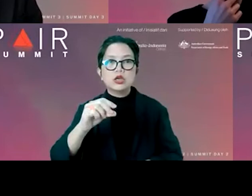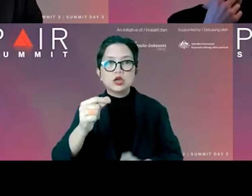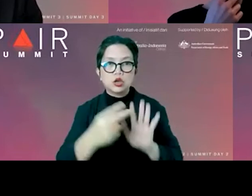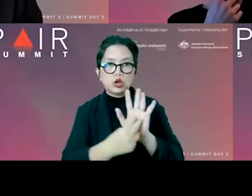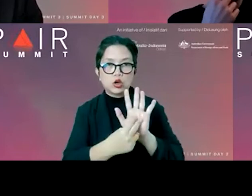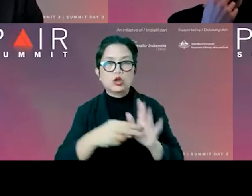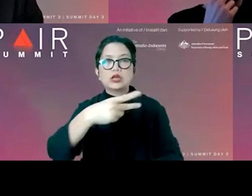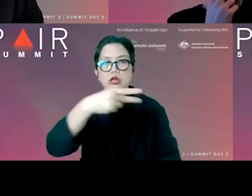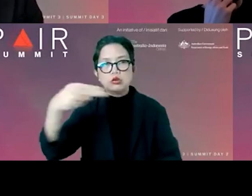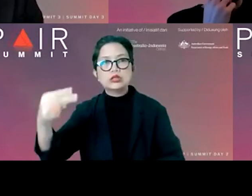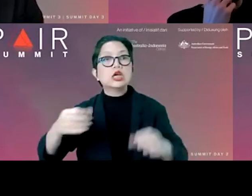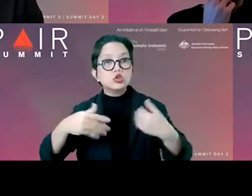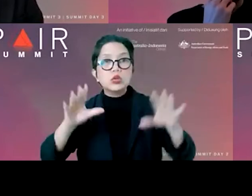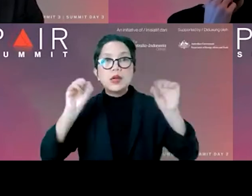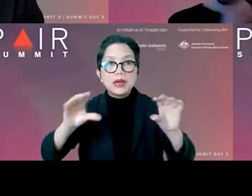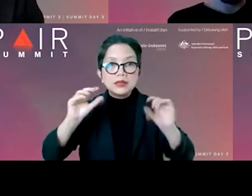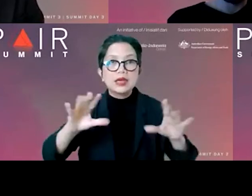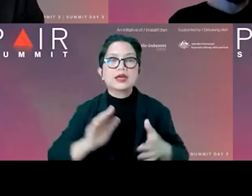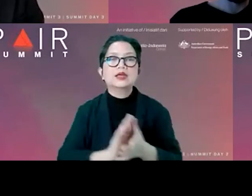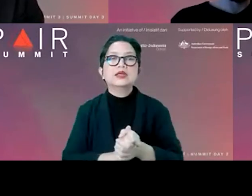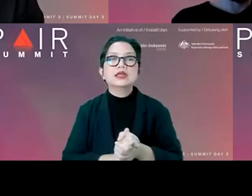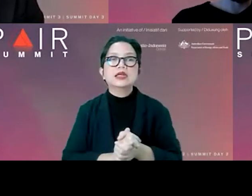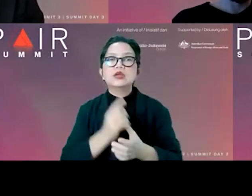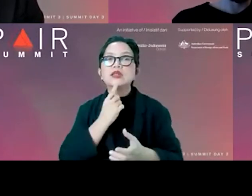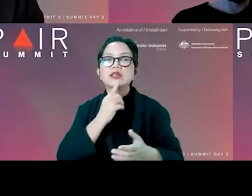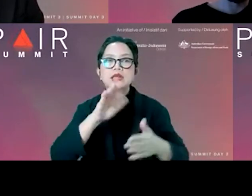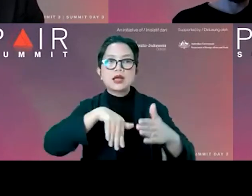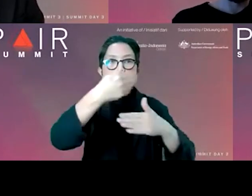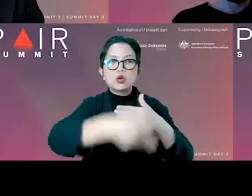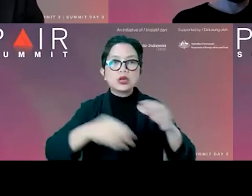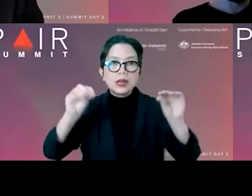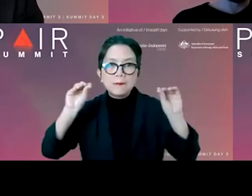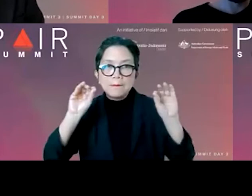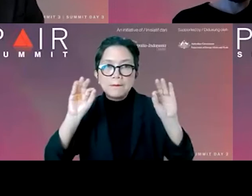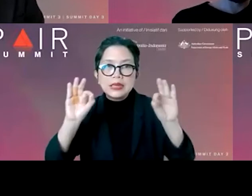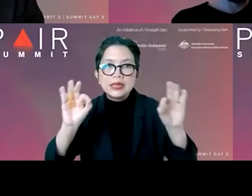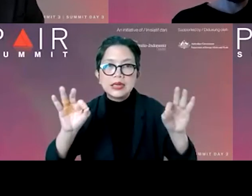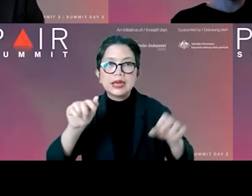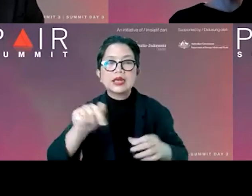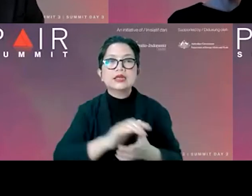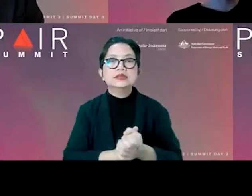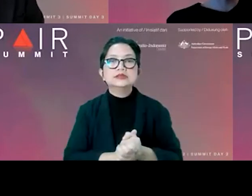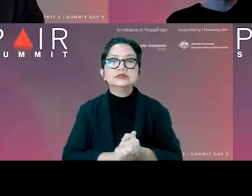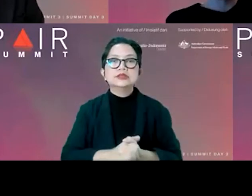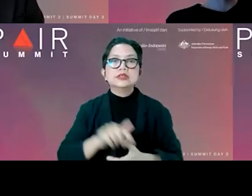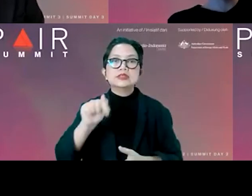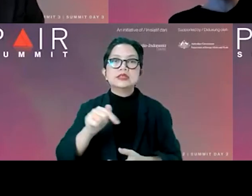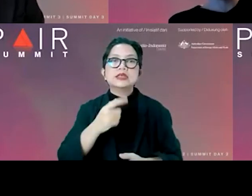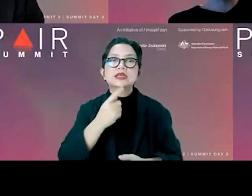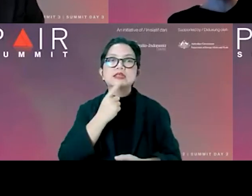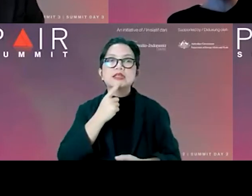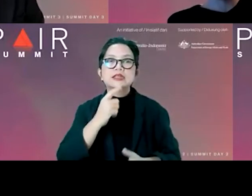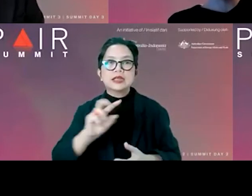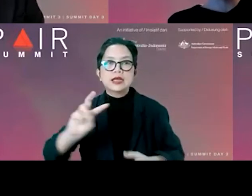educational programs and such that are going in there. But, it's all about transformation in Indonesia. It's transformation of